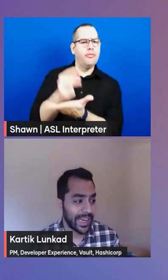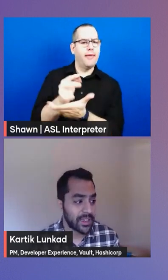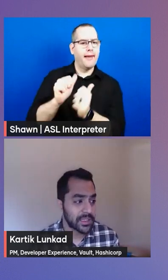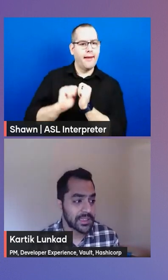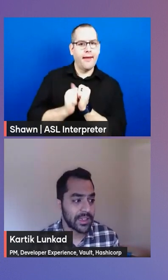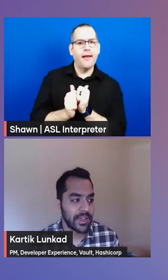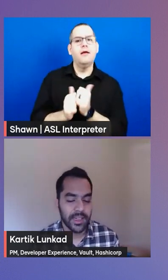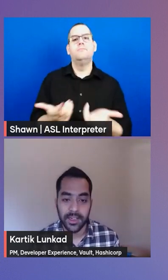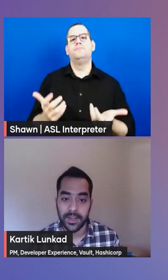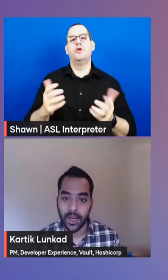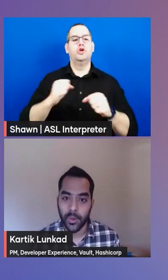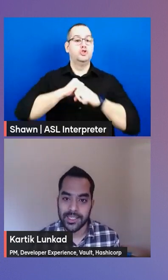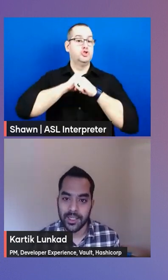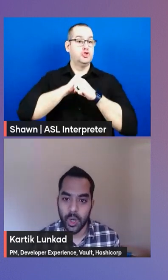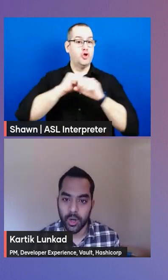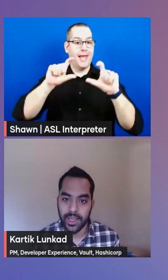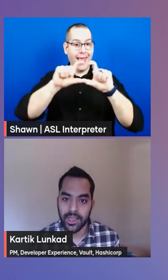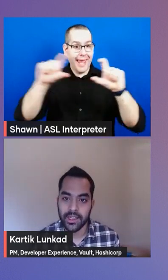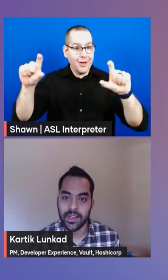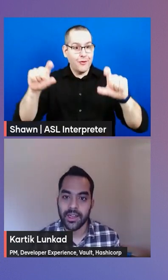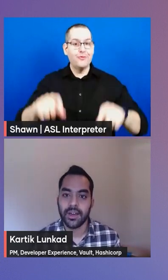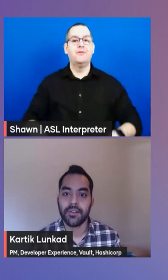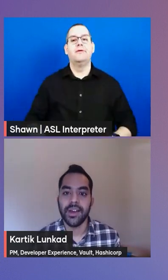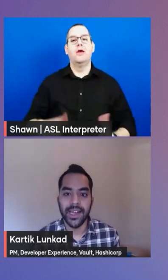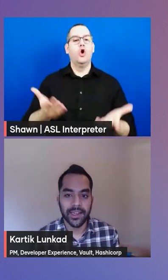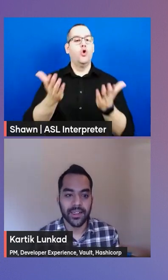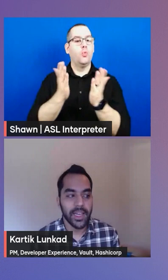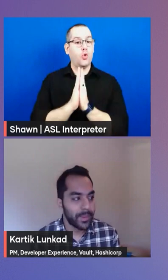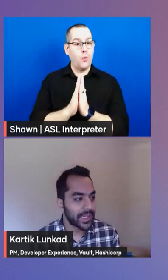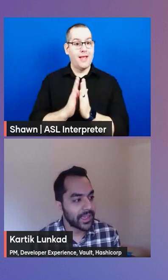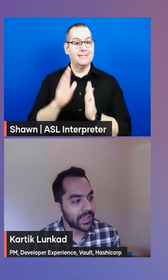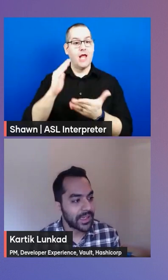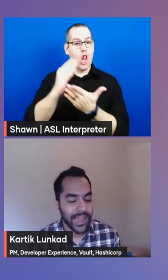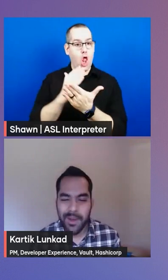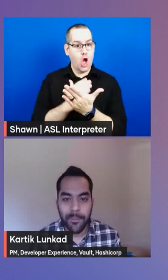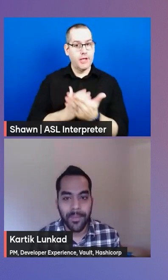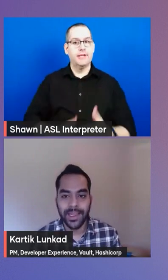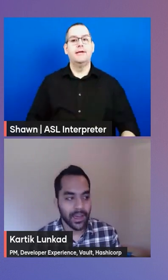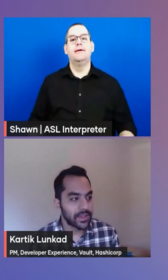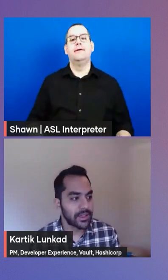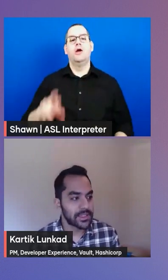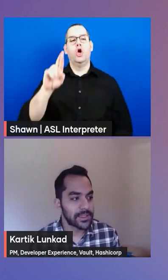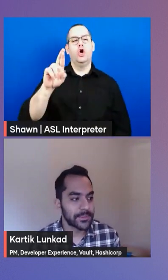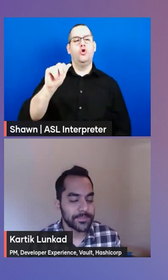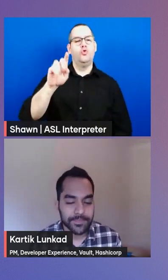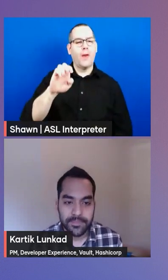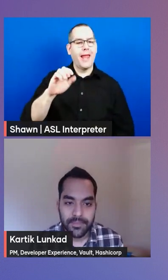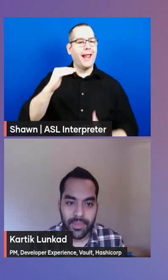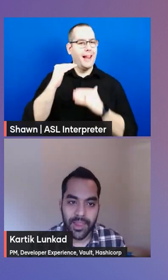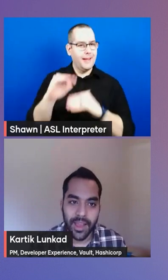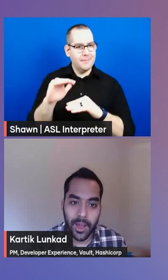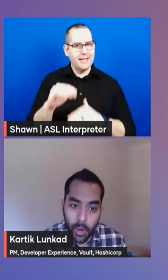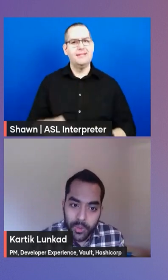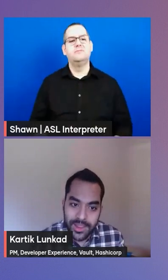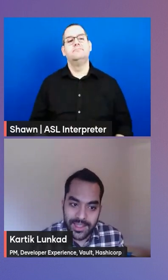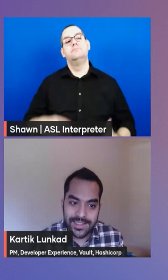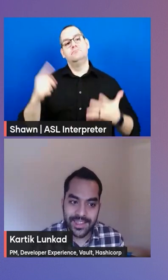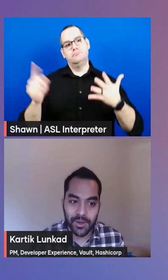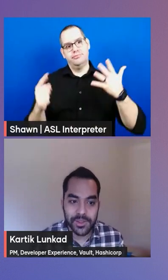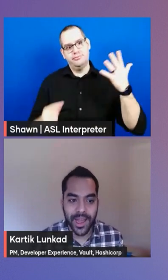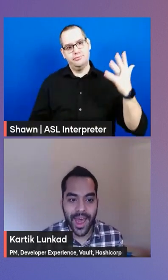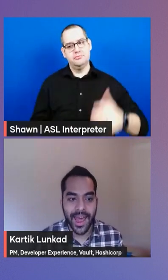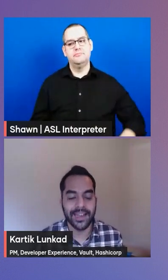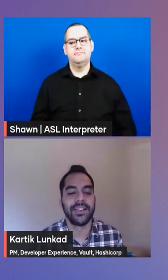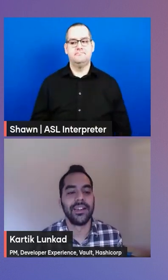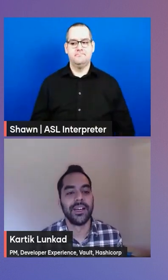security headers, request logging, rate limiting, and many others. Along with this,